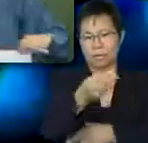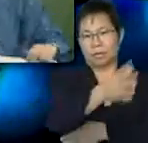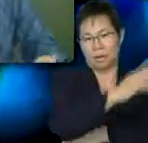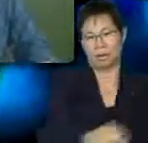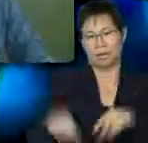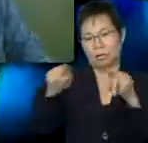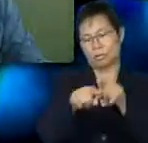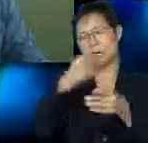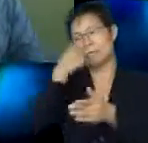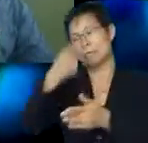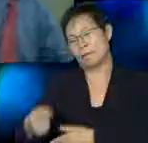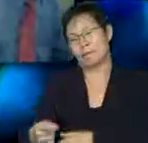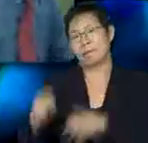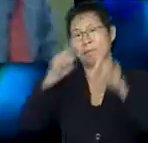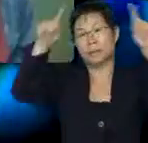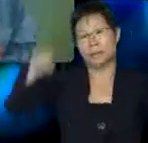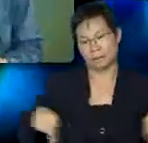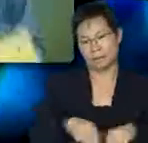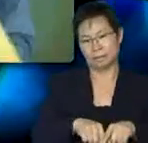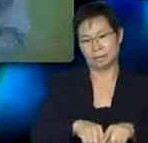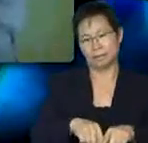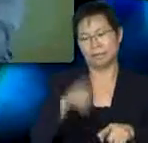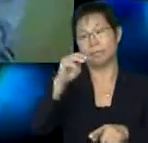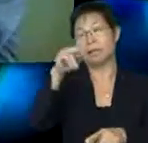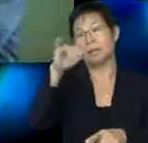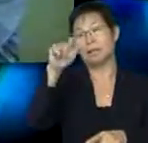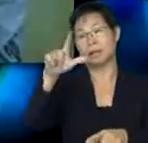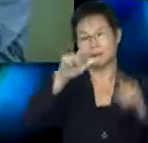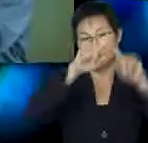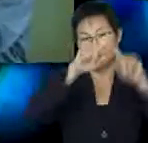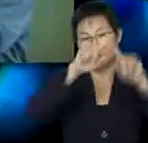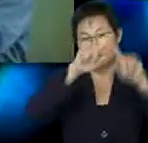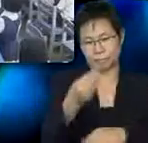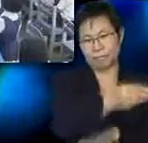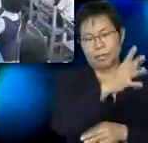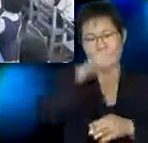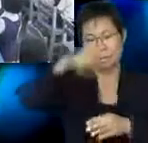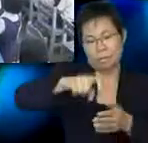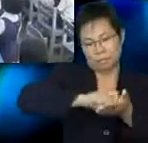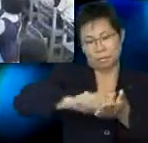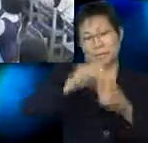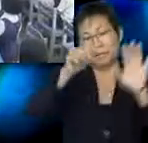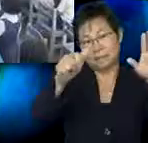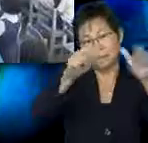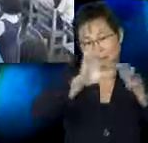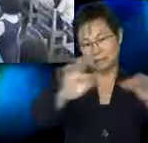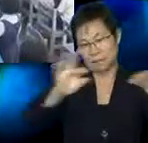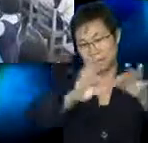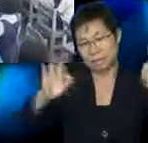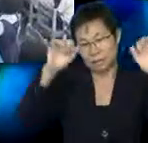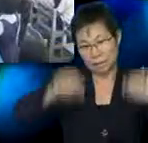And also a manila card. All right. You must write 6 sentences. Can